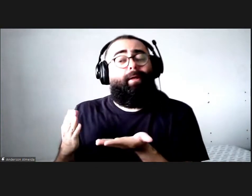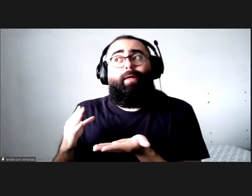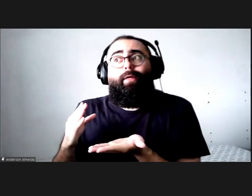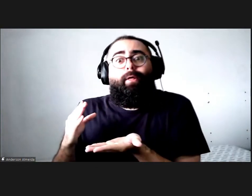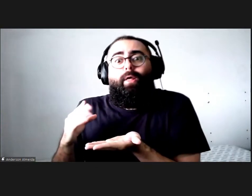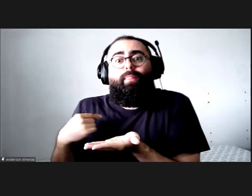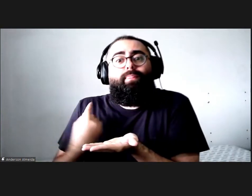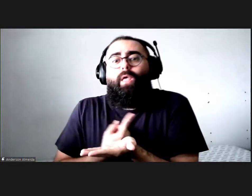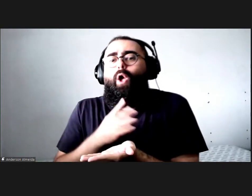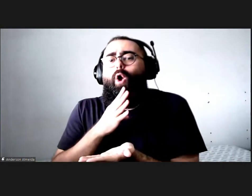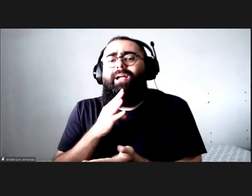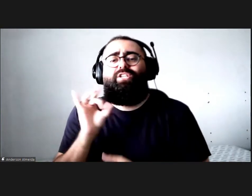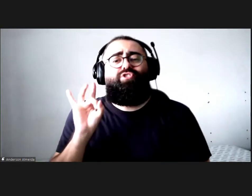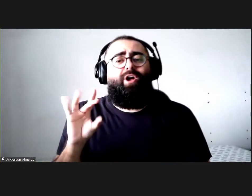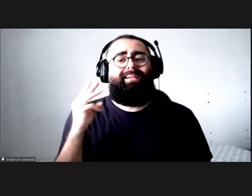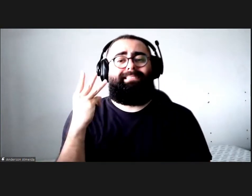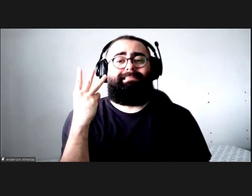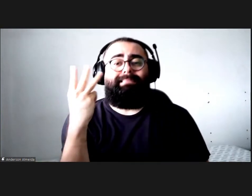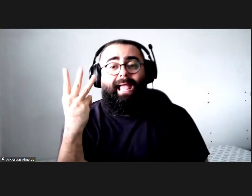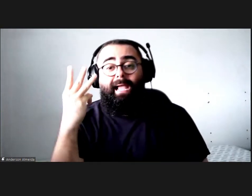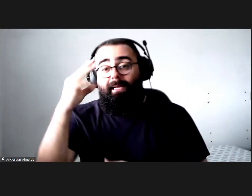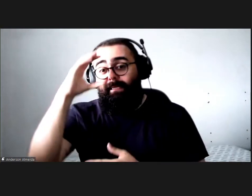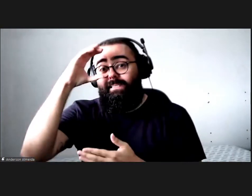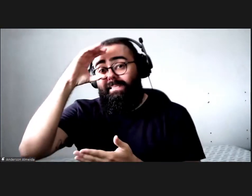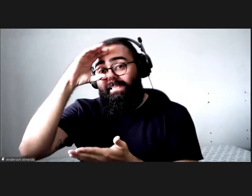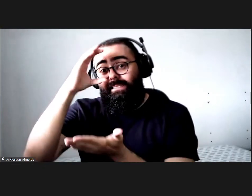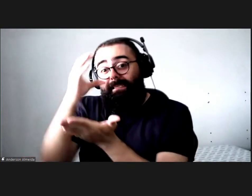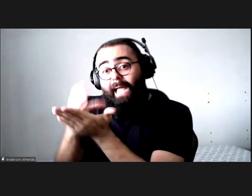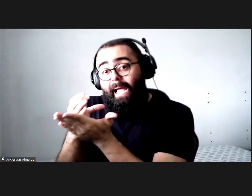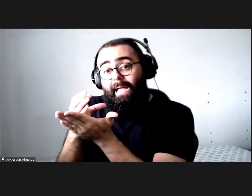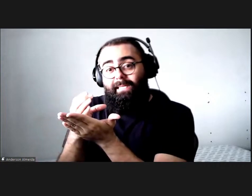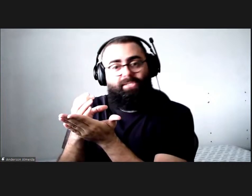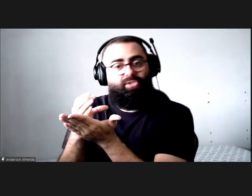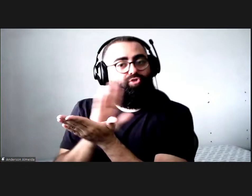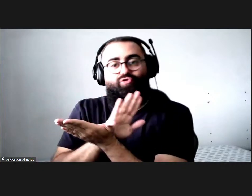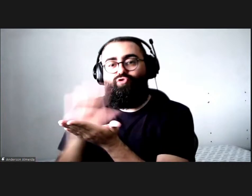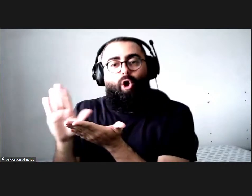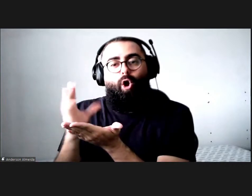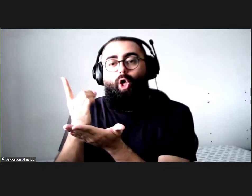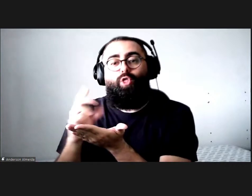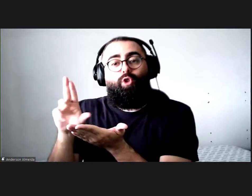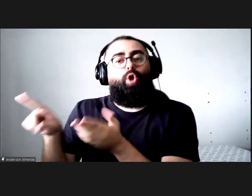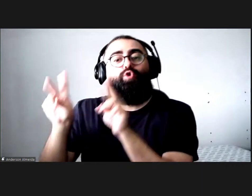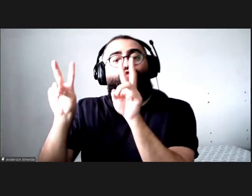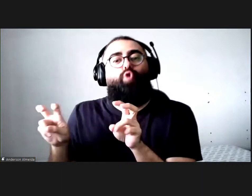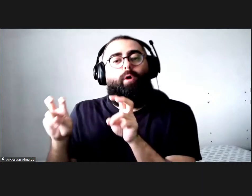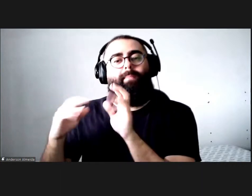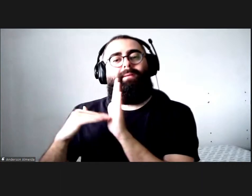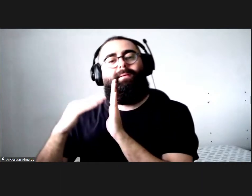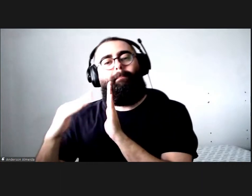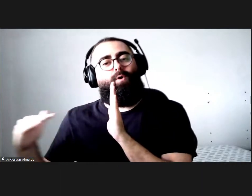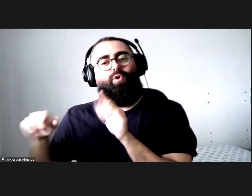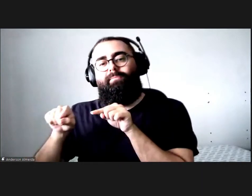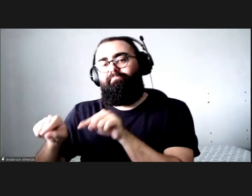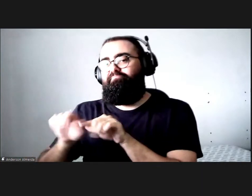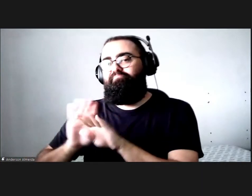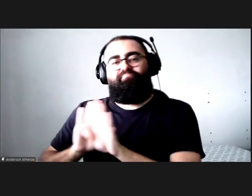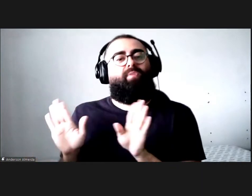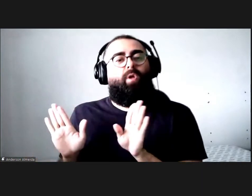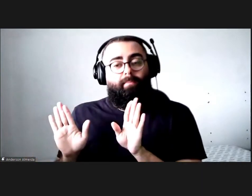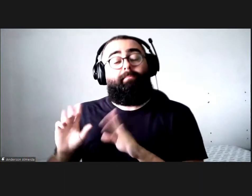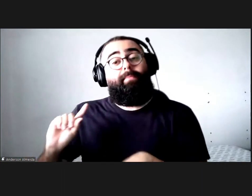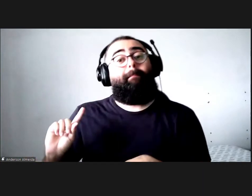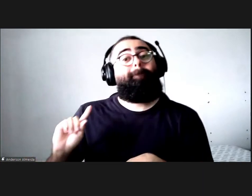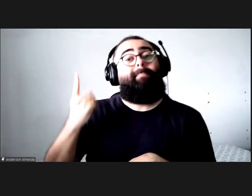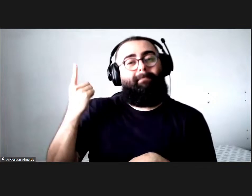PhD dissertations about Libras prosodic aspects. The first one was developed